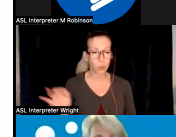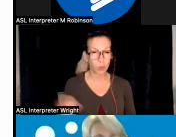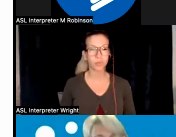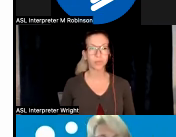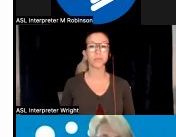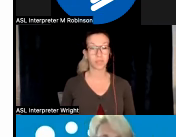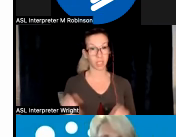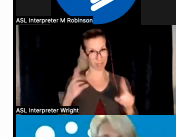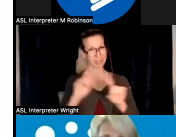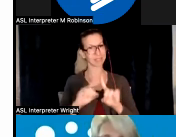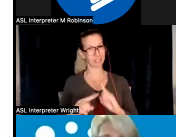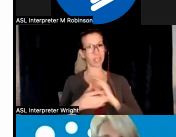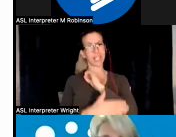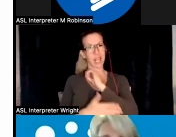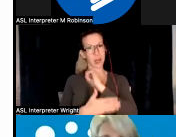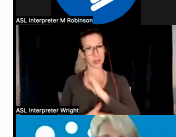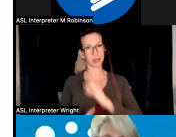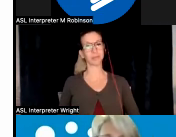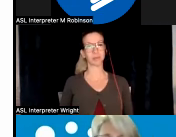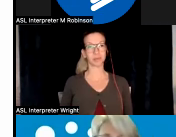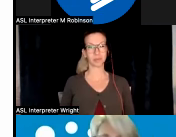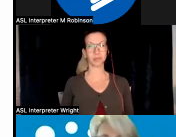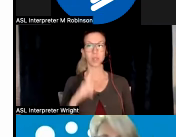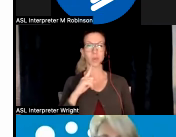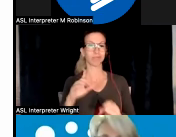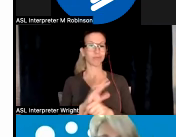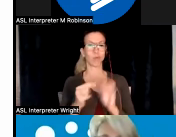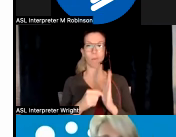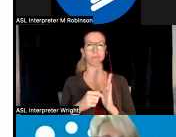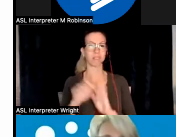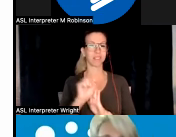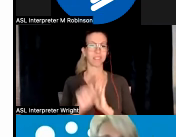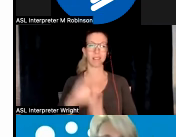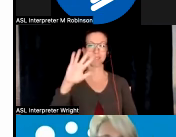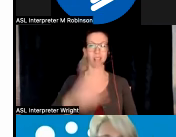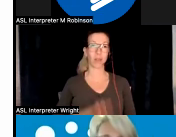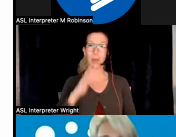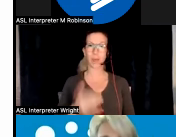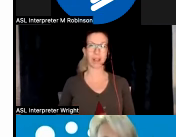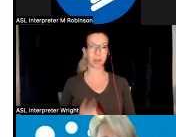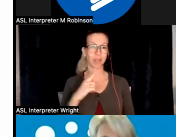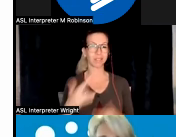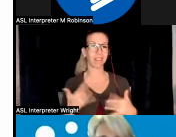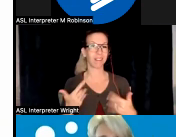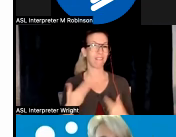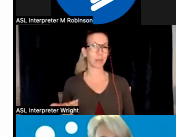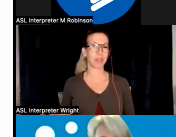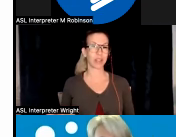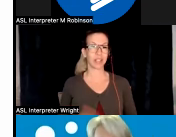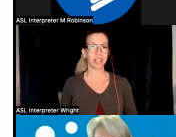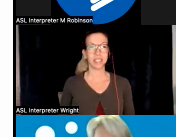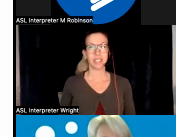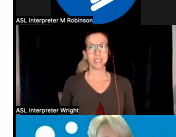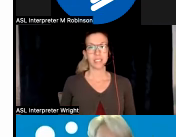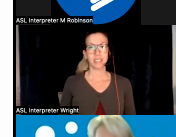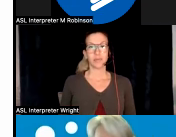of counties, definitely Yes. representing statewide. So welcome. We're so excited to have you. And as